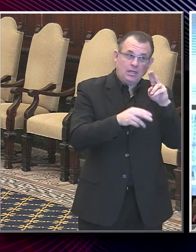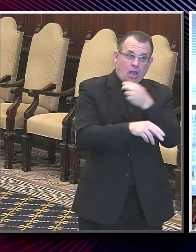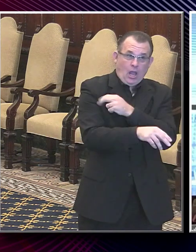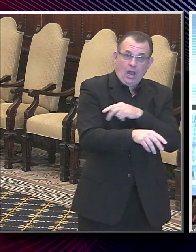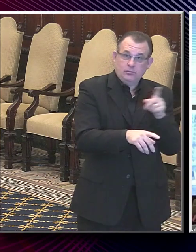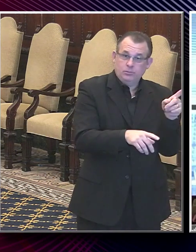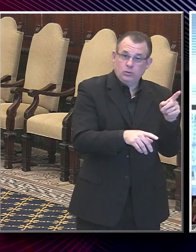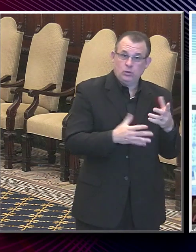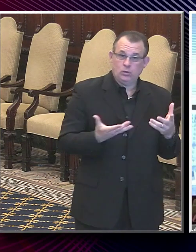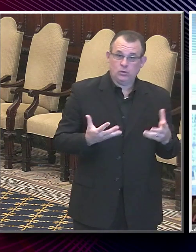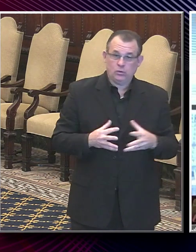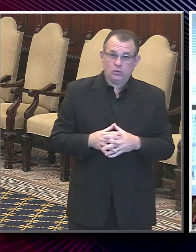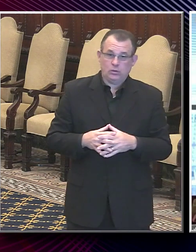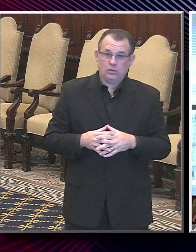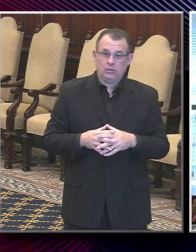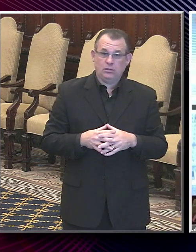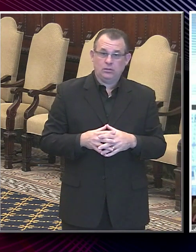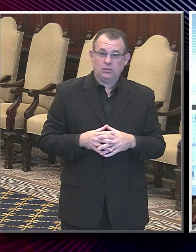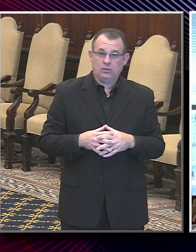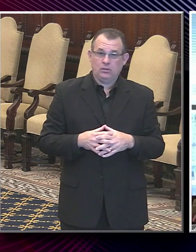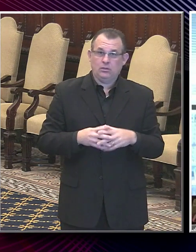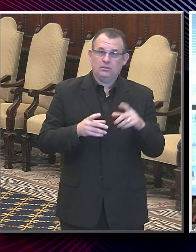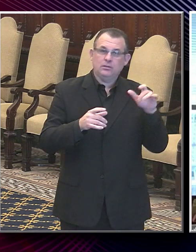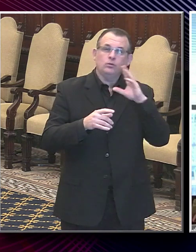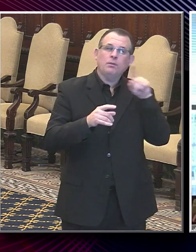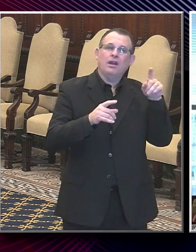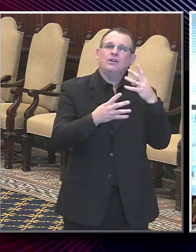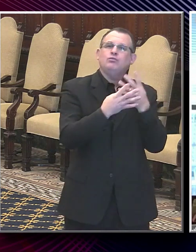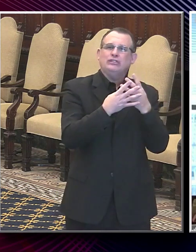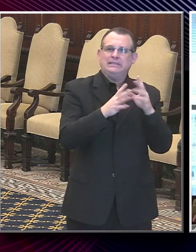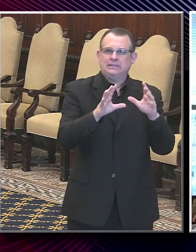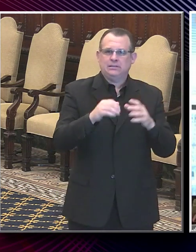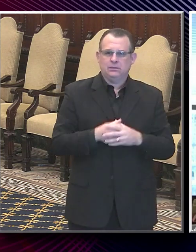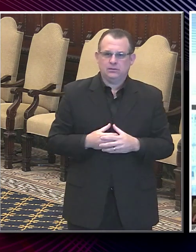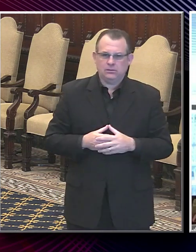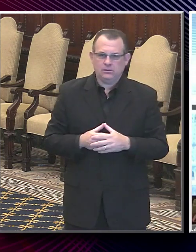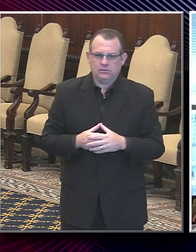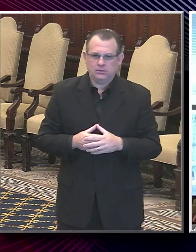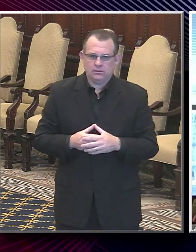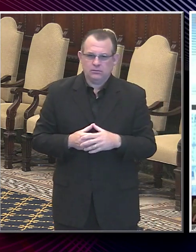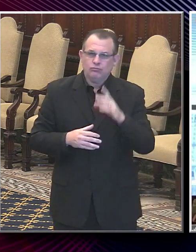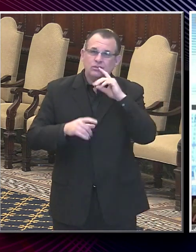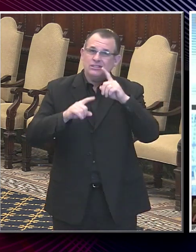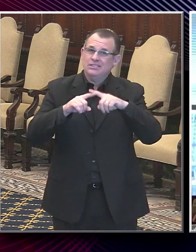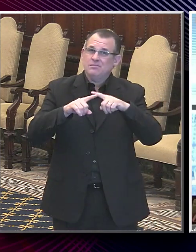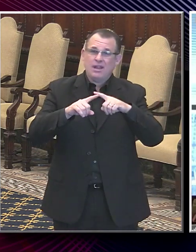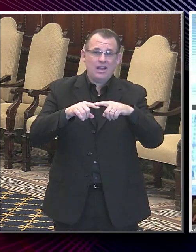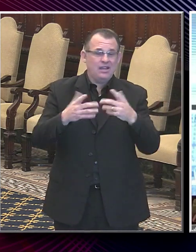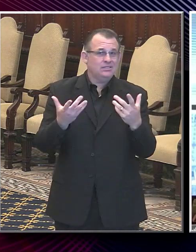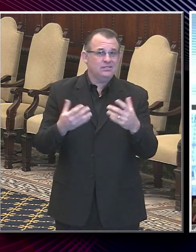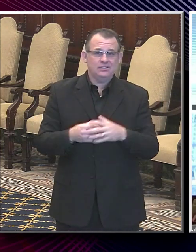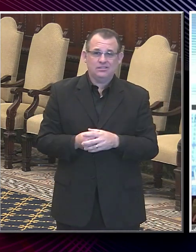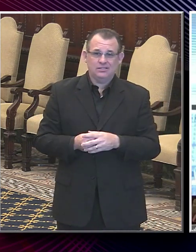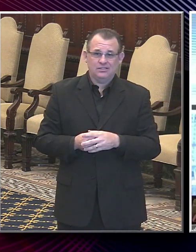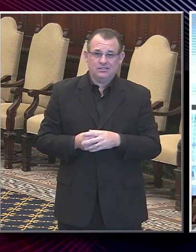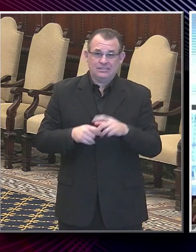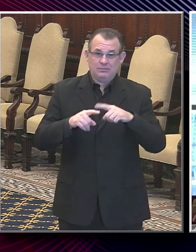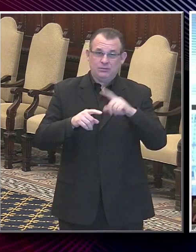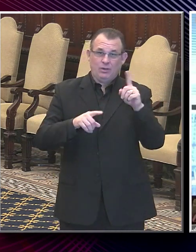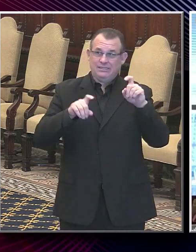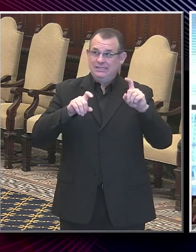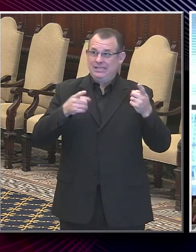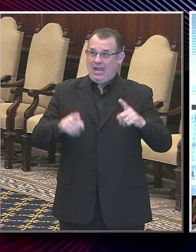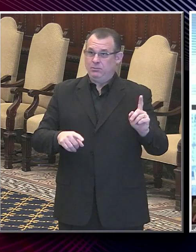It depends. Is the complicated answer. So depending on where people are tested